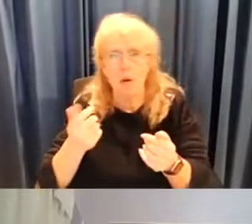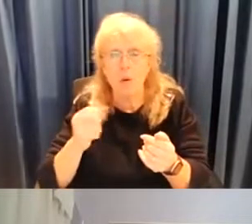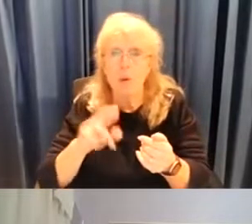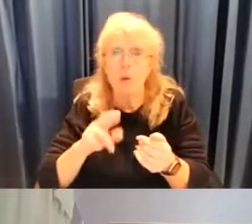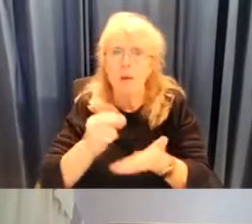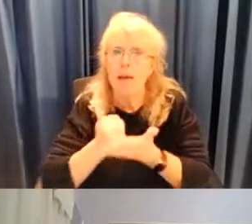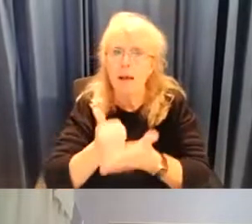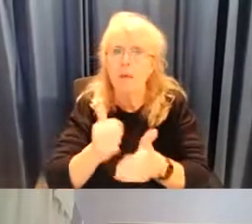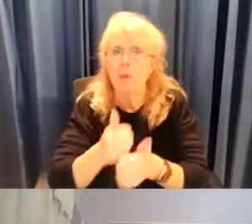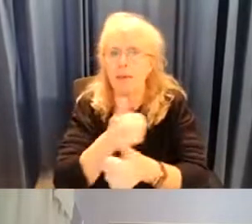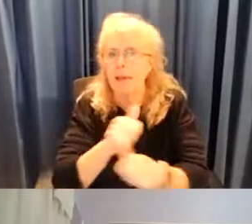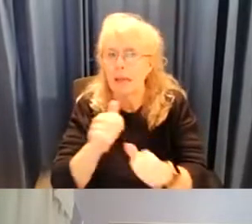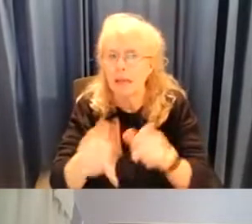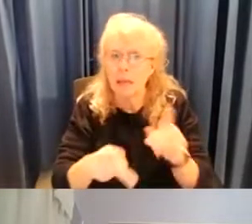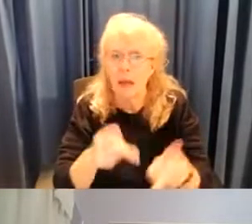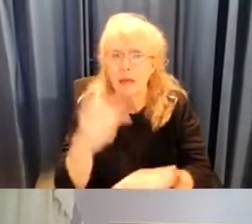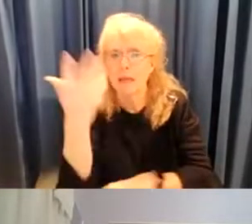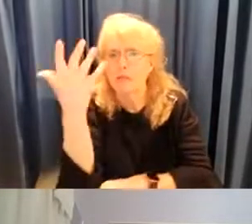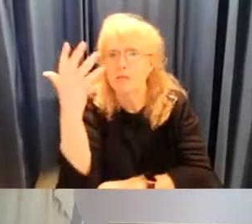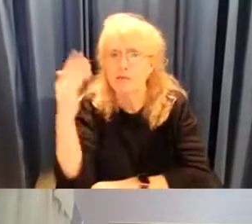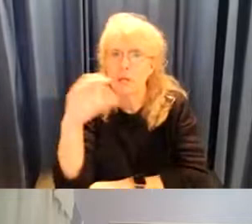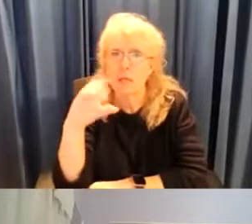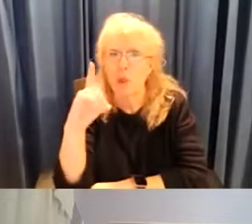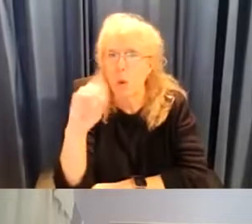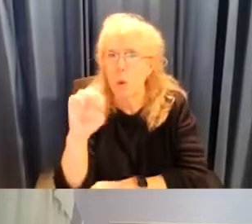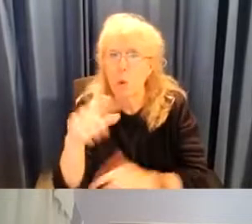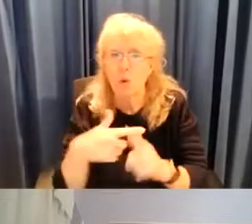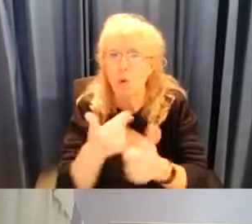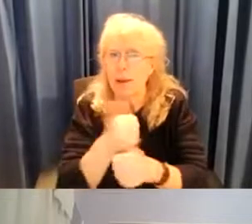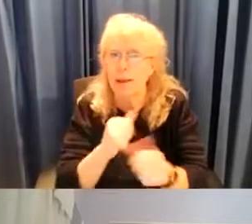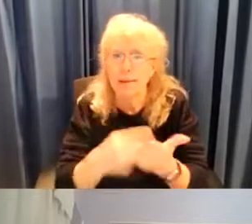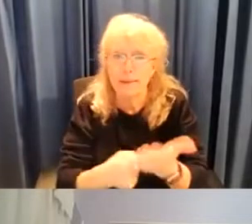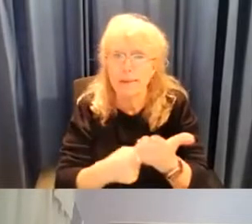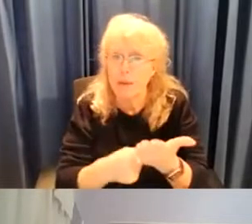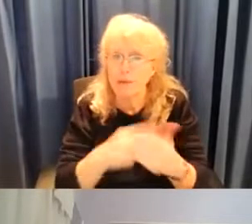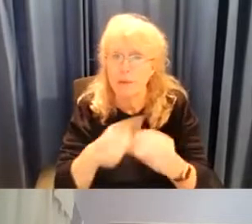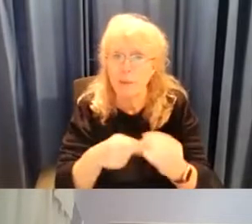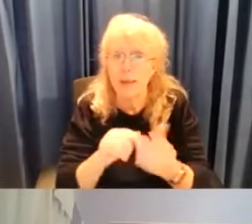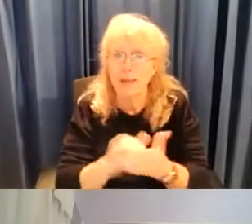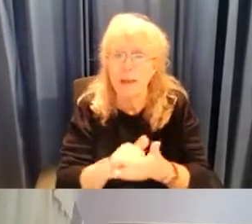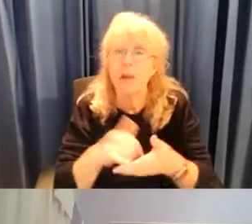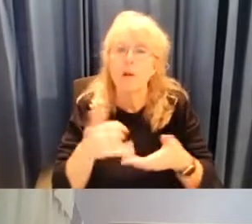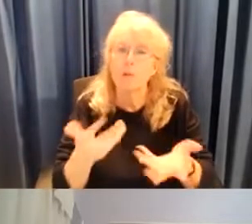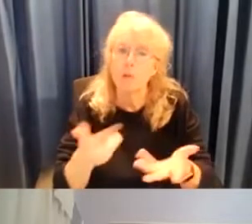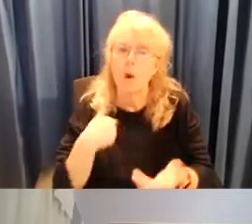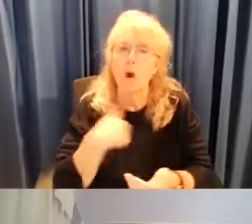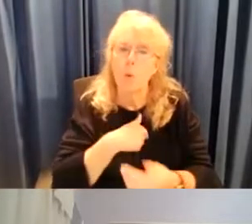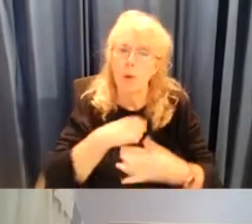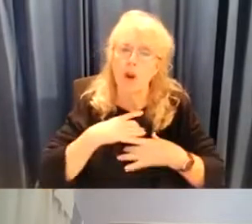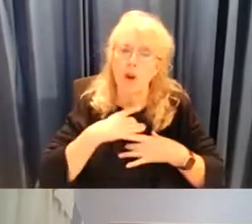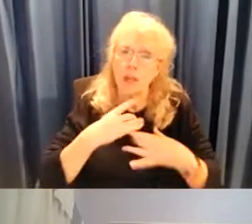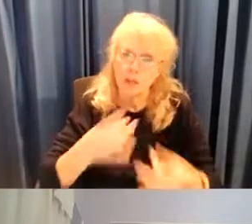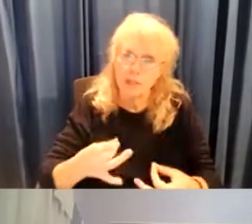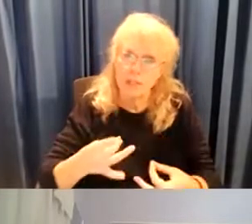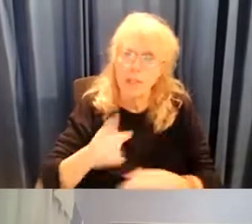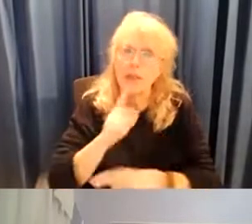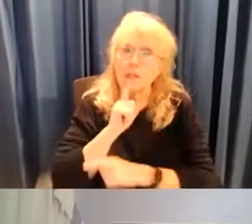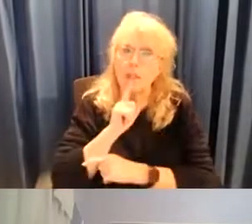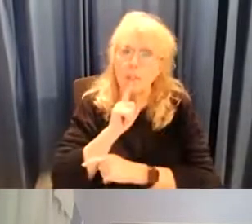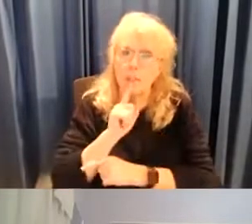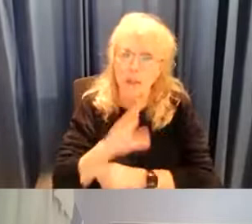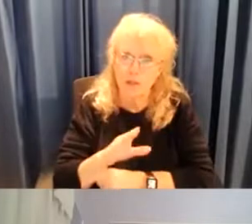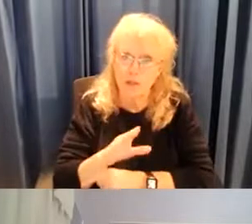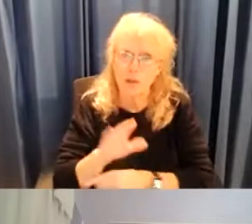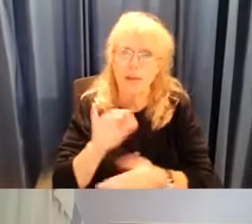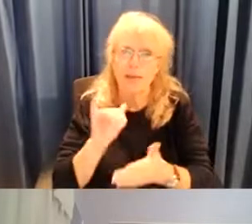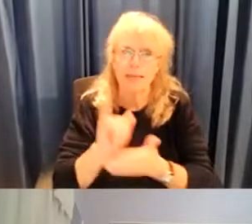any kind of tree code or even discussion about it. So we're interested in making sure that that's